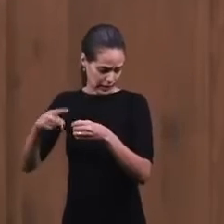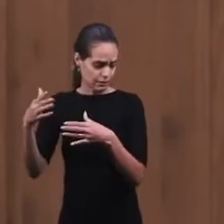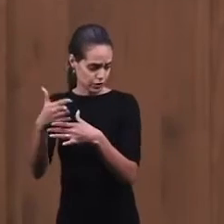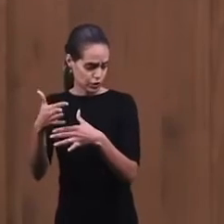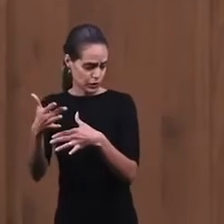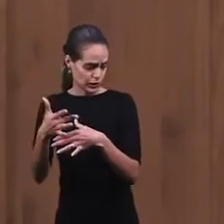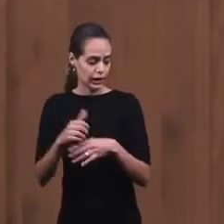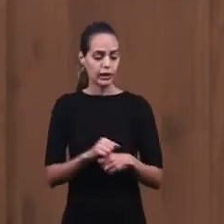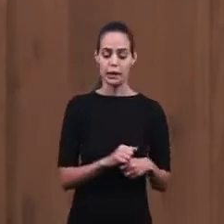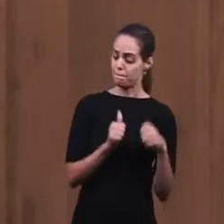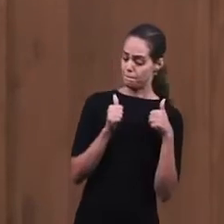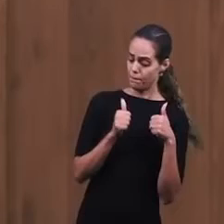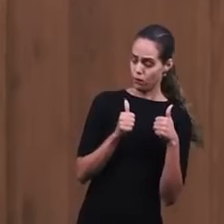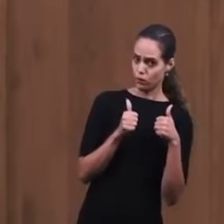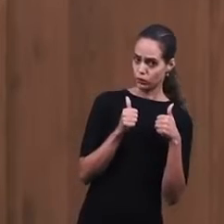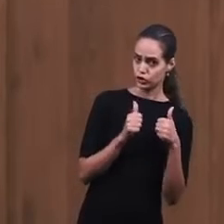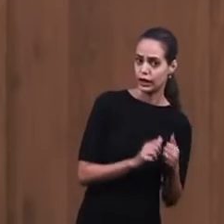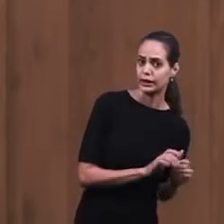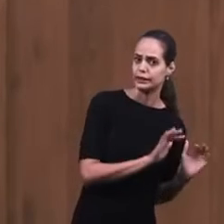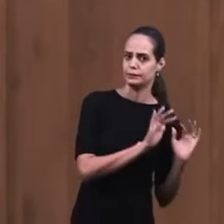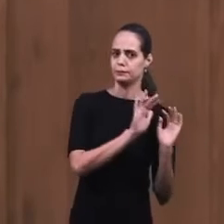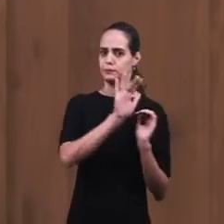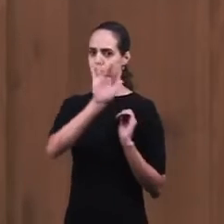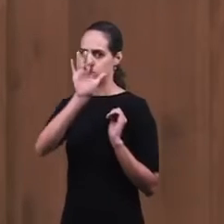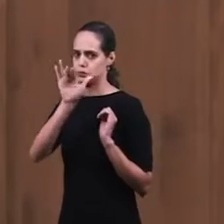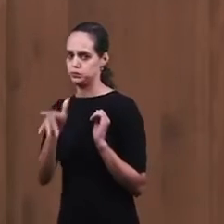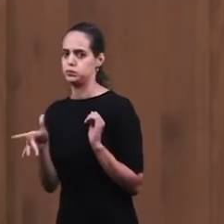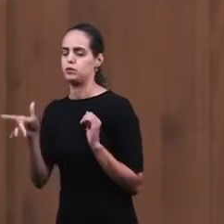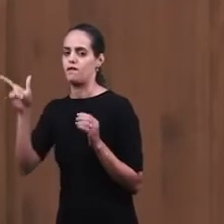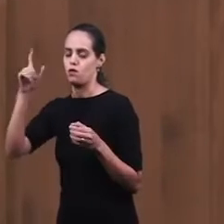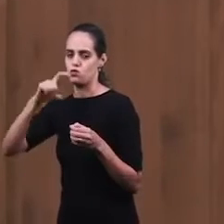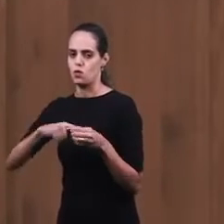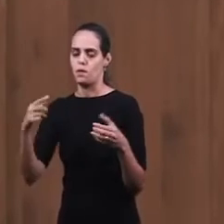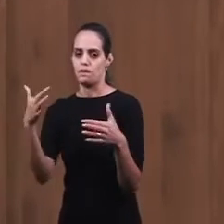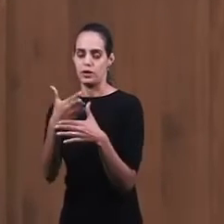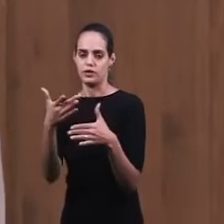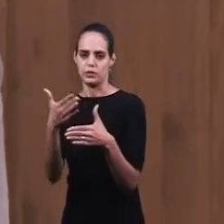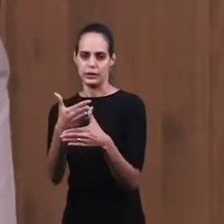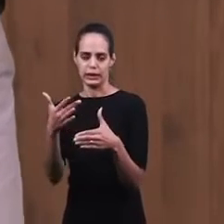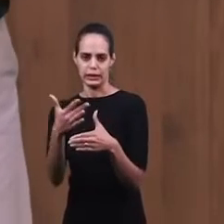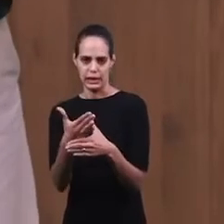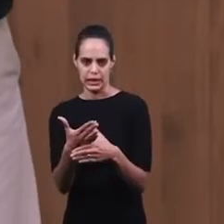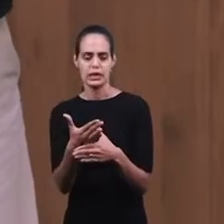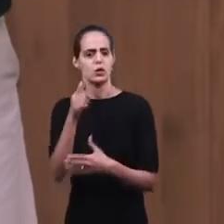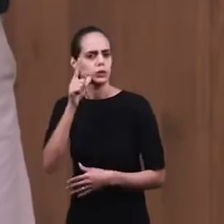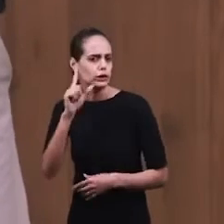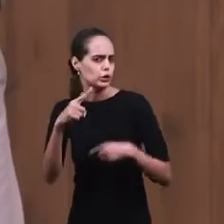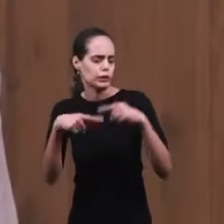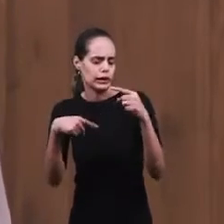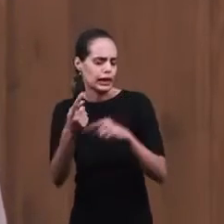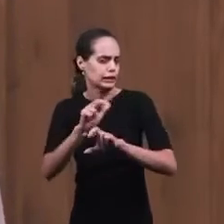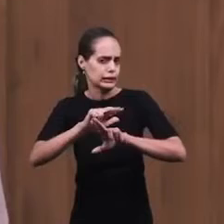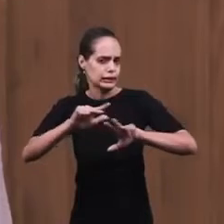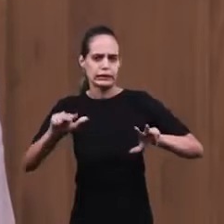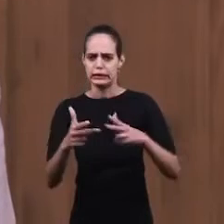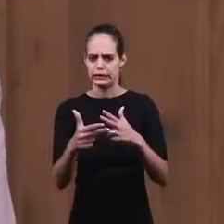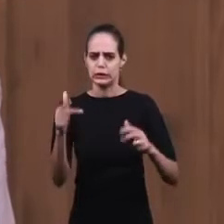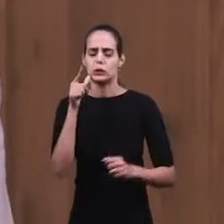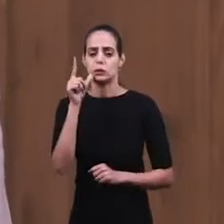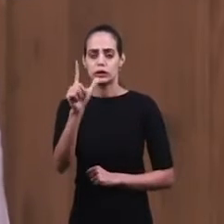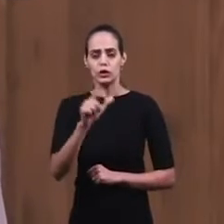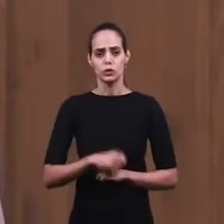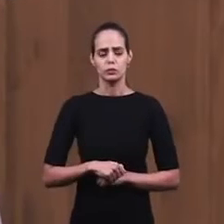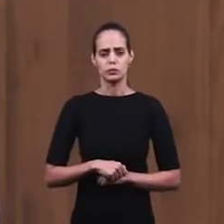the materials he needed to reconstruct the doors. And when he got to Jerusalem, he spent a couple of